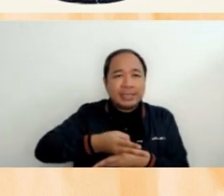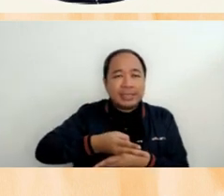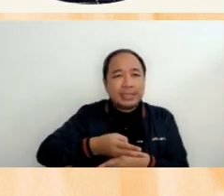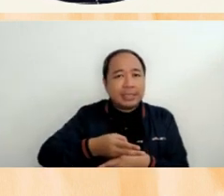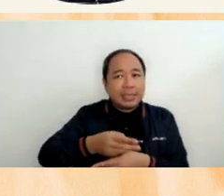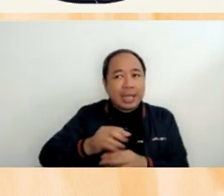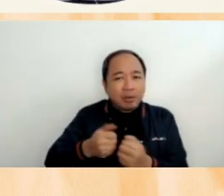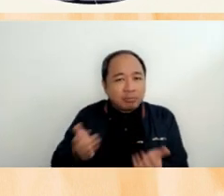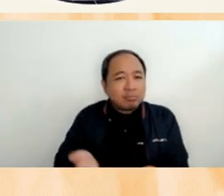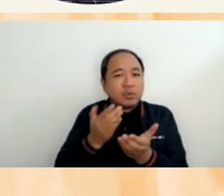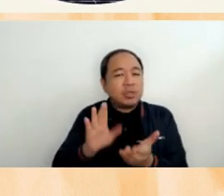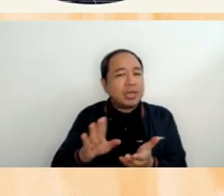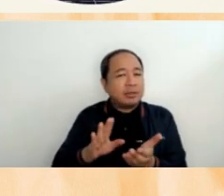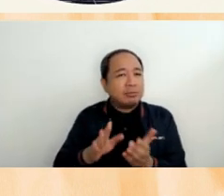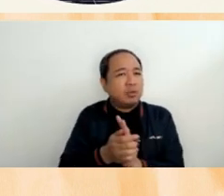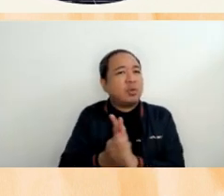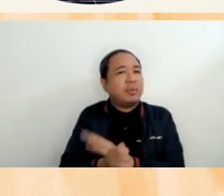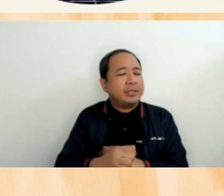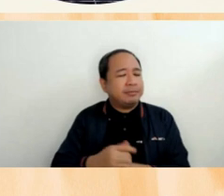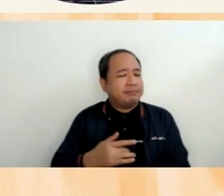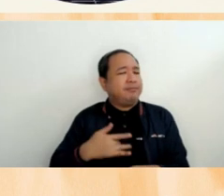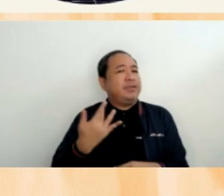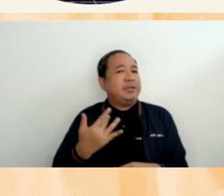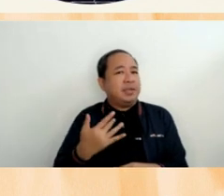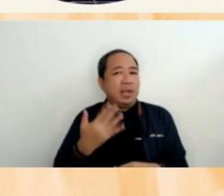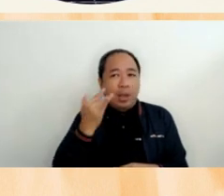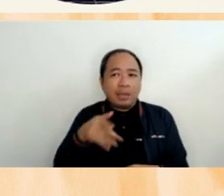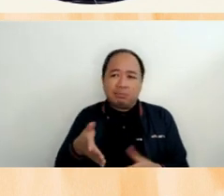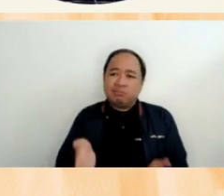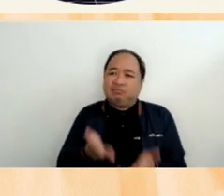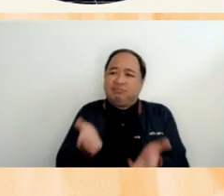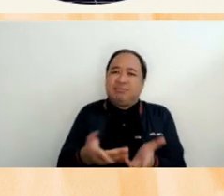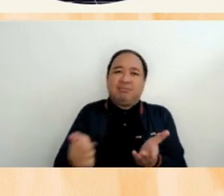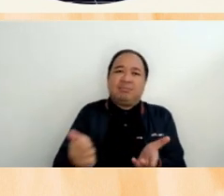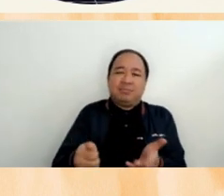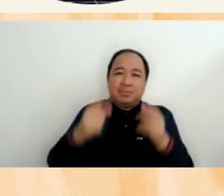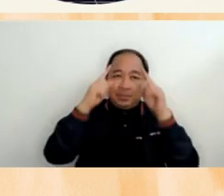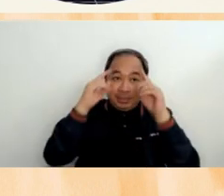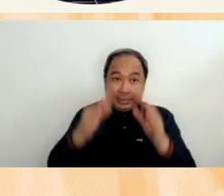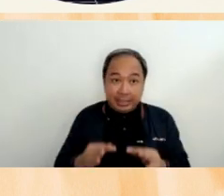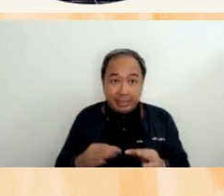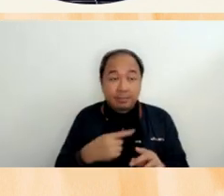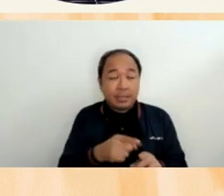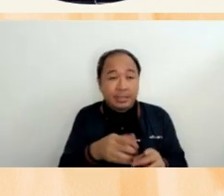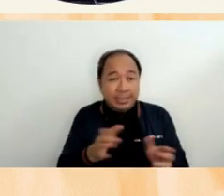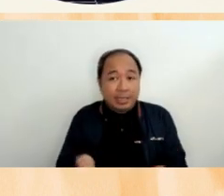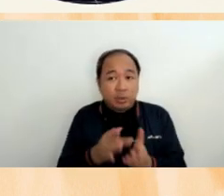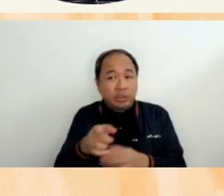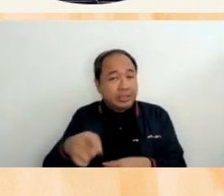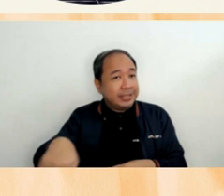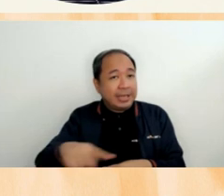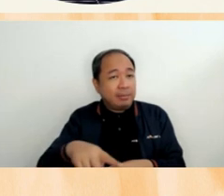competence? By allowing them to make their own decisions and encouraging them to do